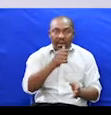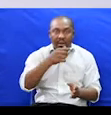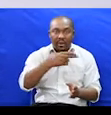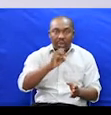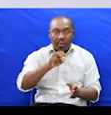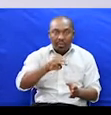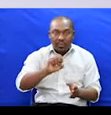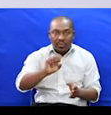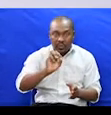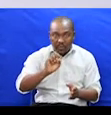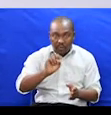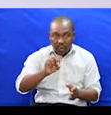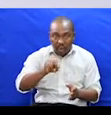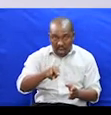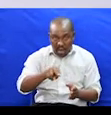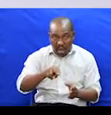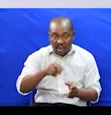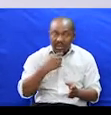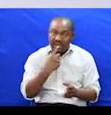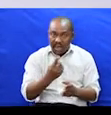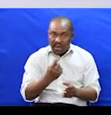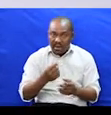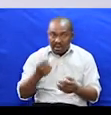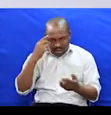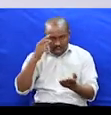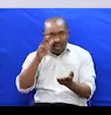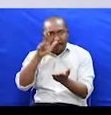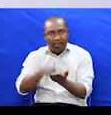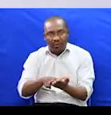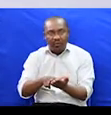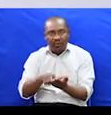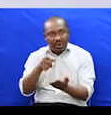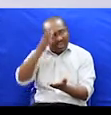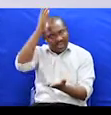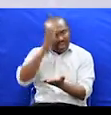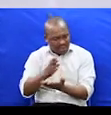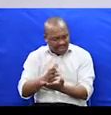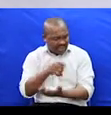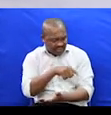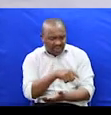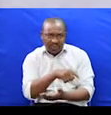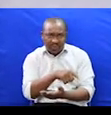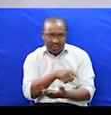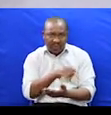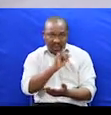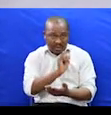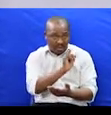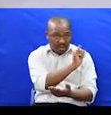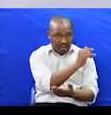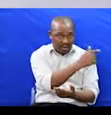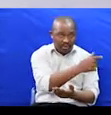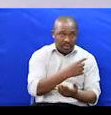Just he wanted to know, was this correct? Okay, so far Rutherford continued with